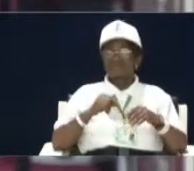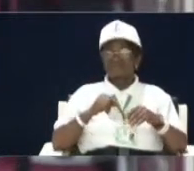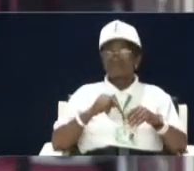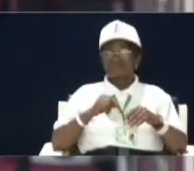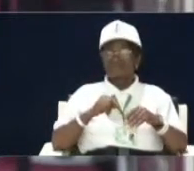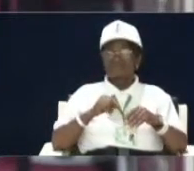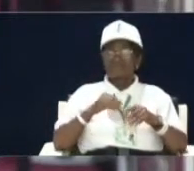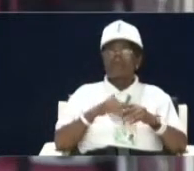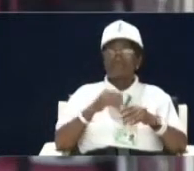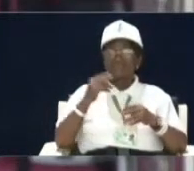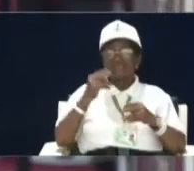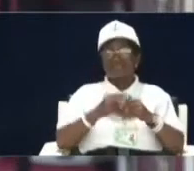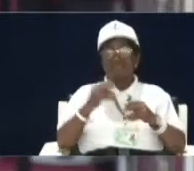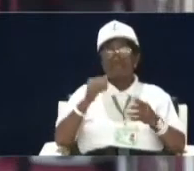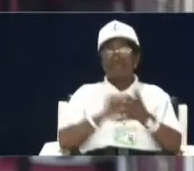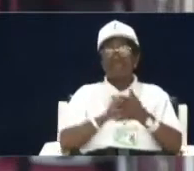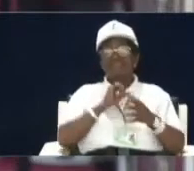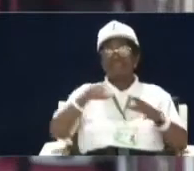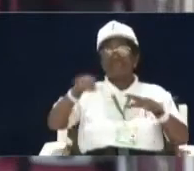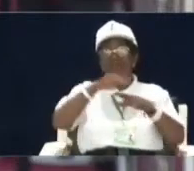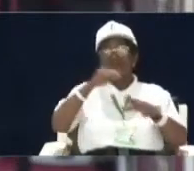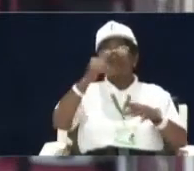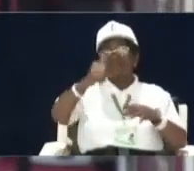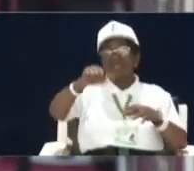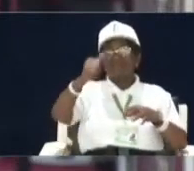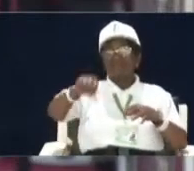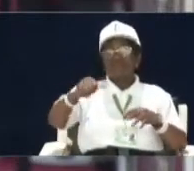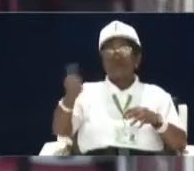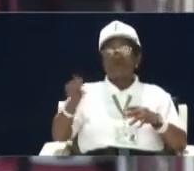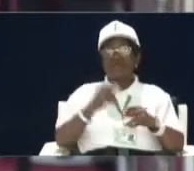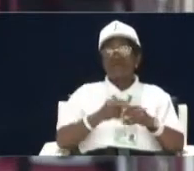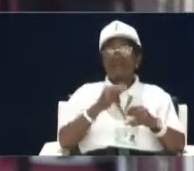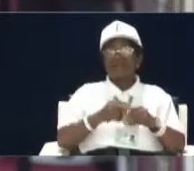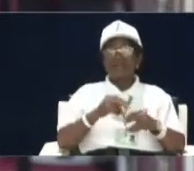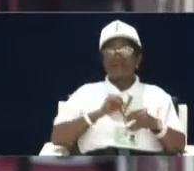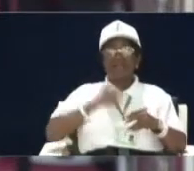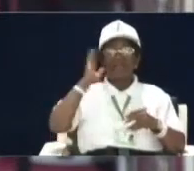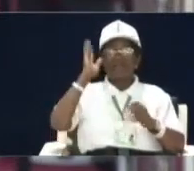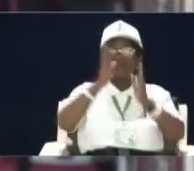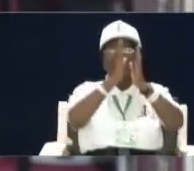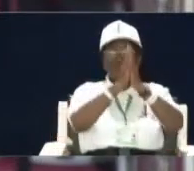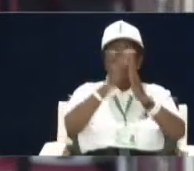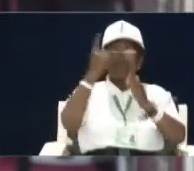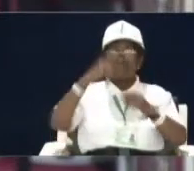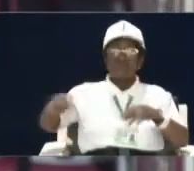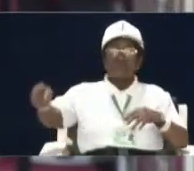In the name that's above every other name, I will pray for you.